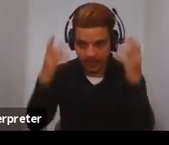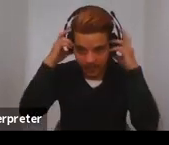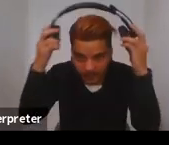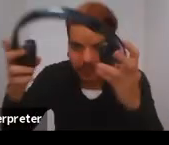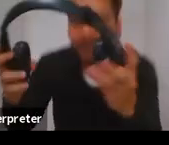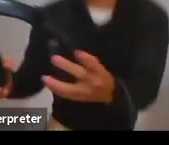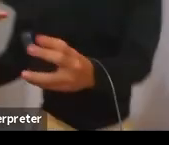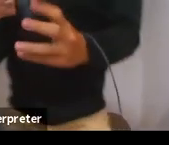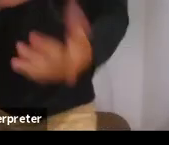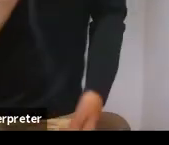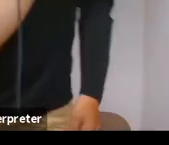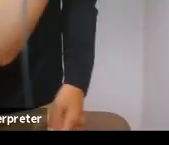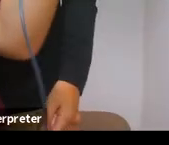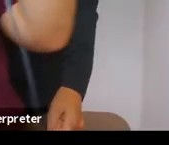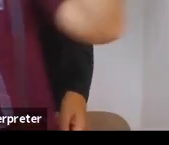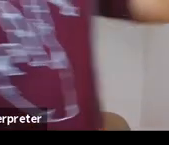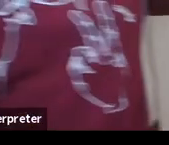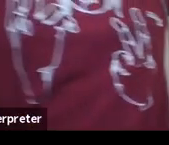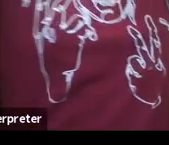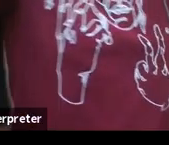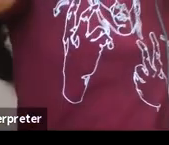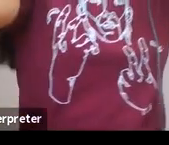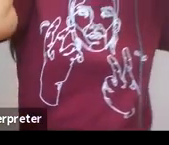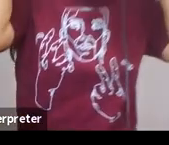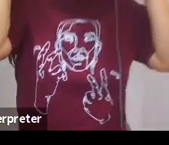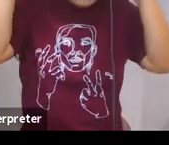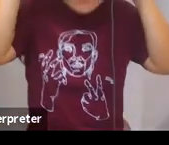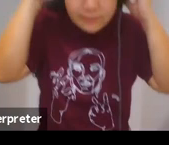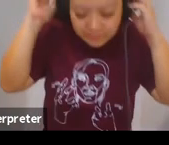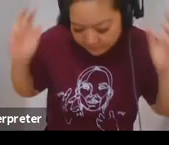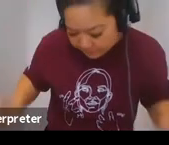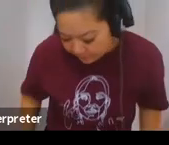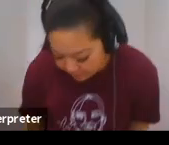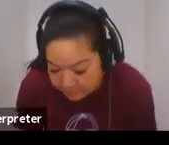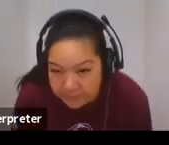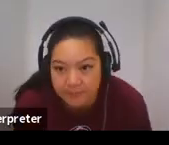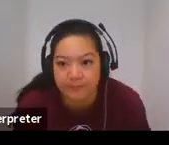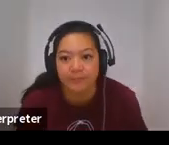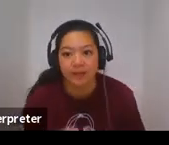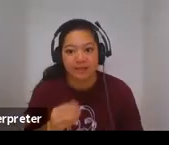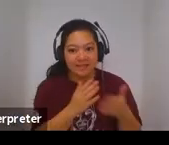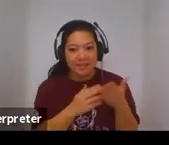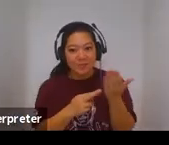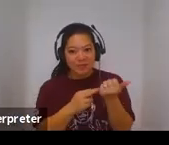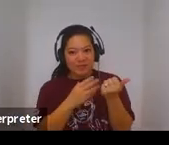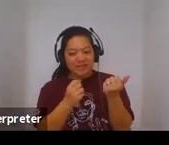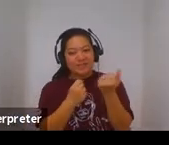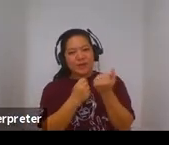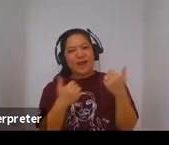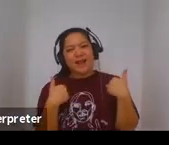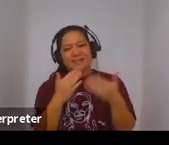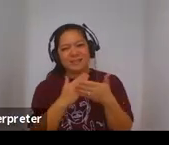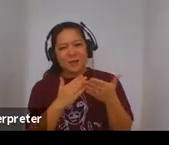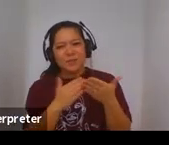national figurehead with education and support. That has some really